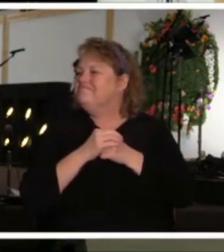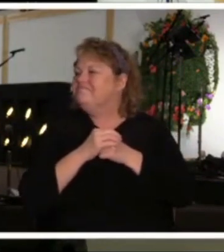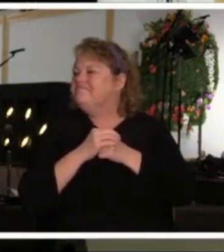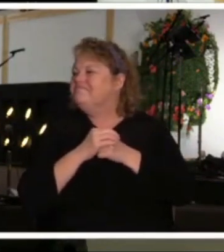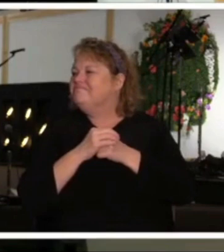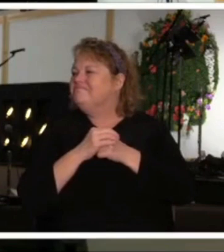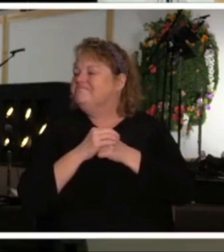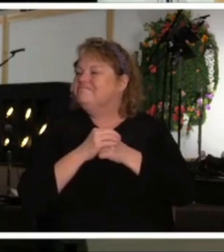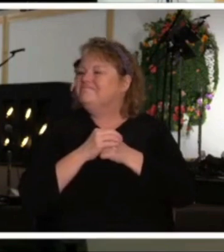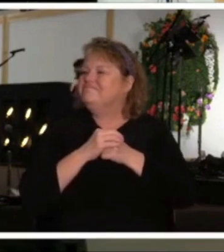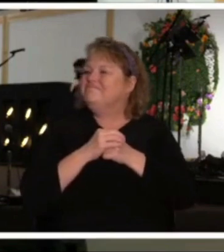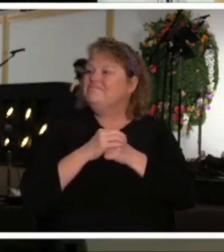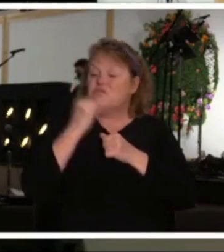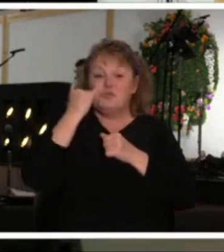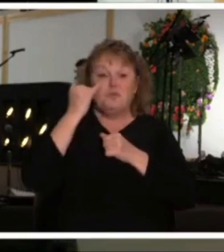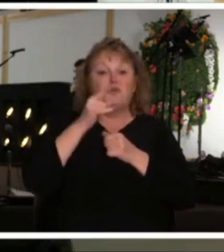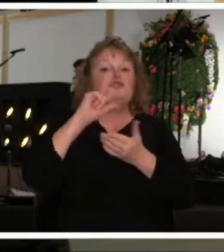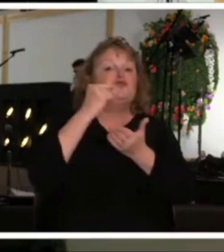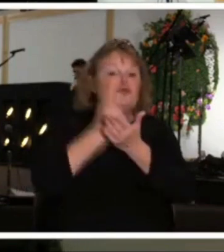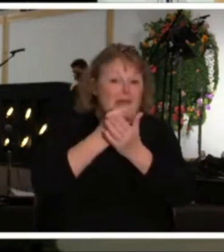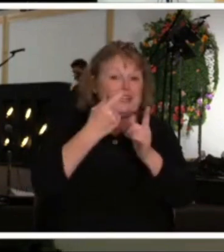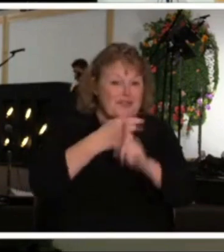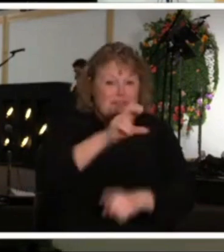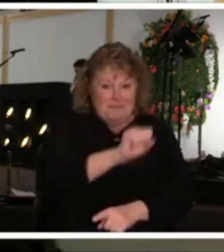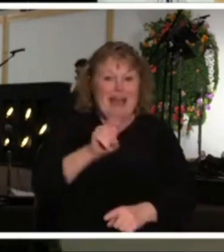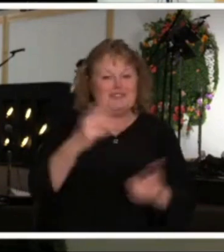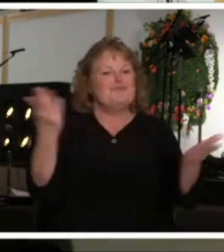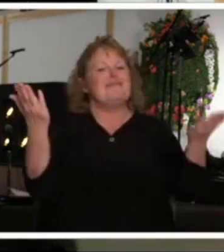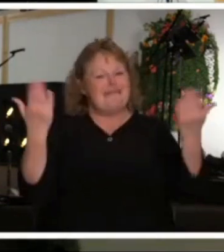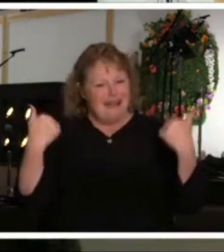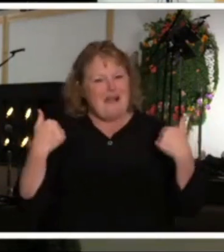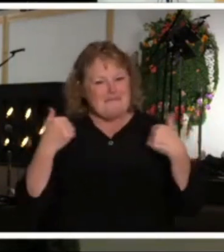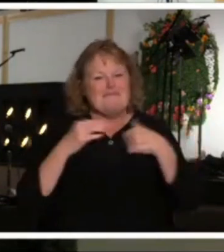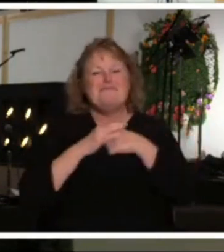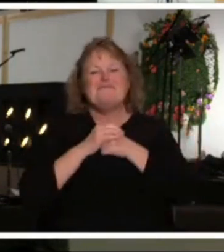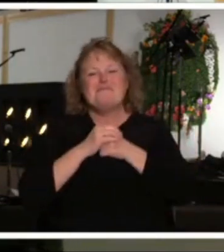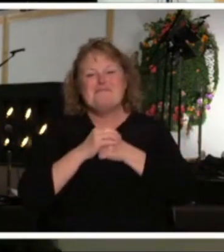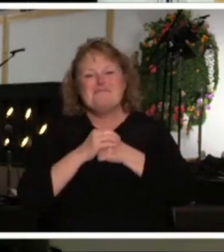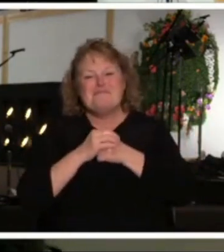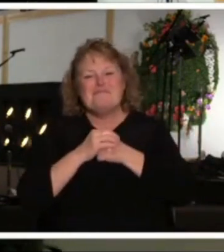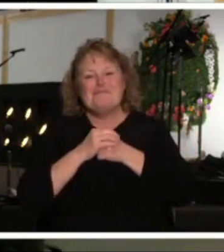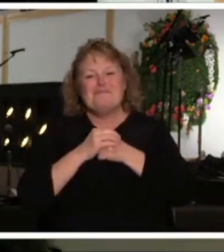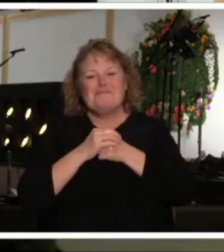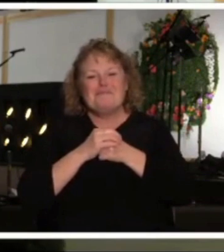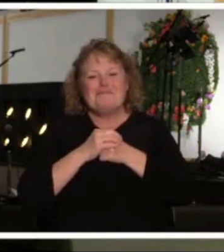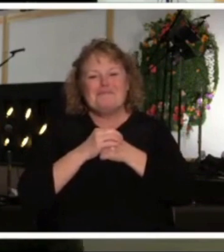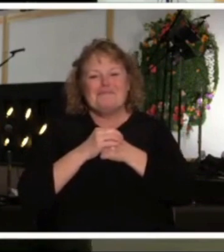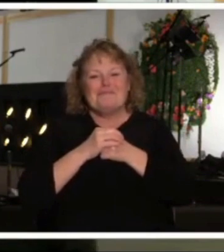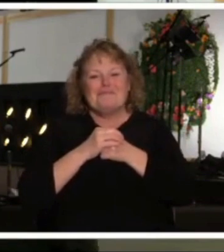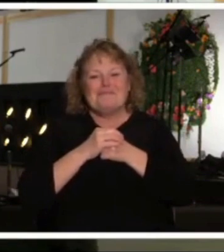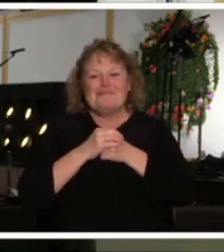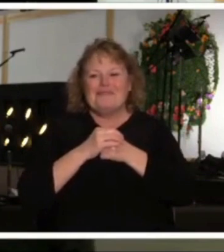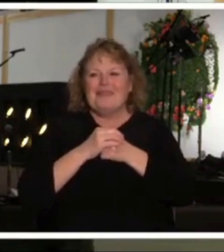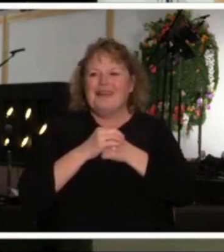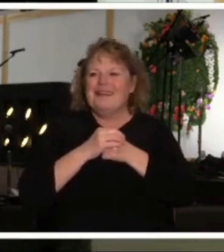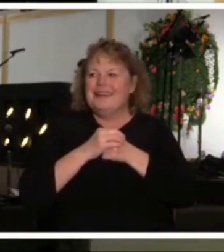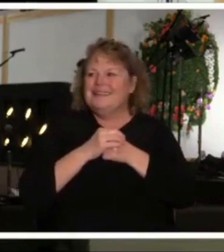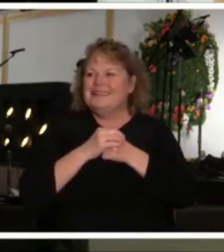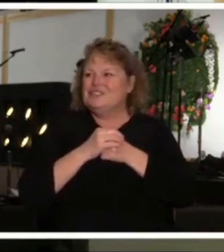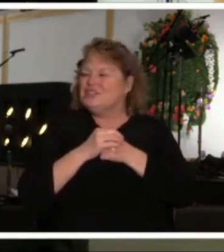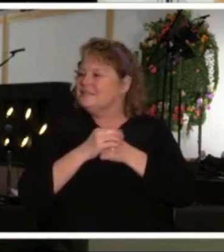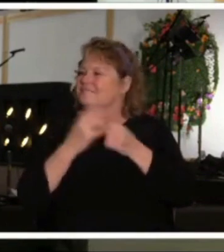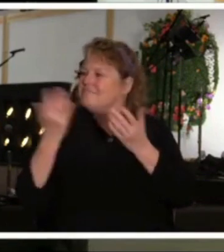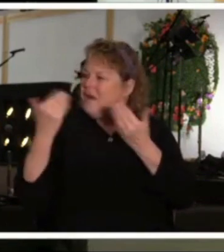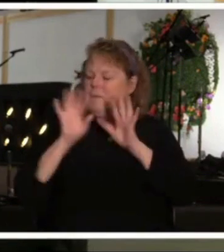If you graduated from Syracuse University, let me introduce you and have you come as well. If you just